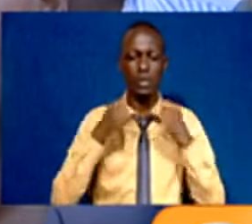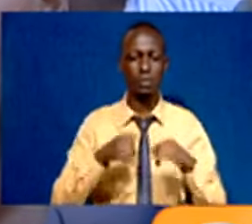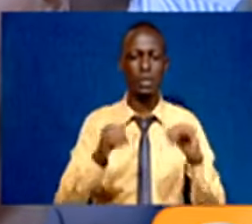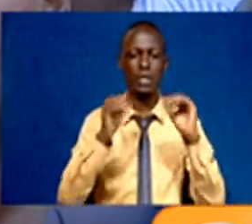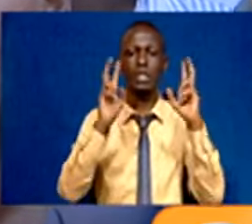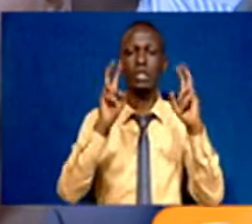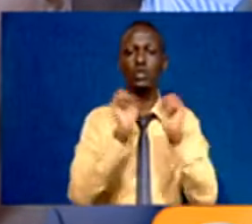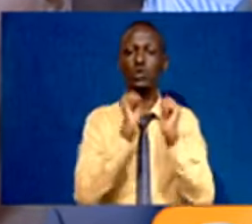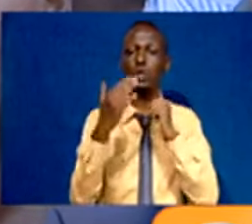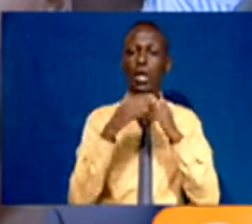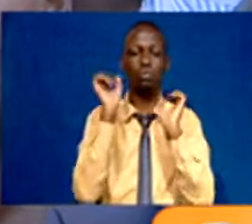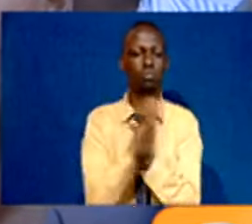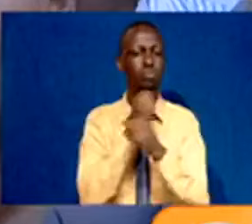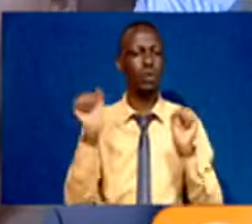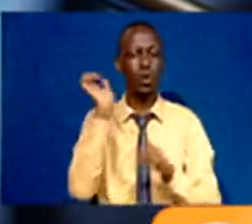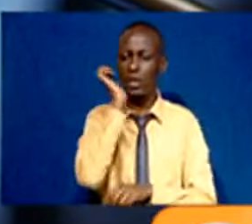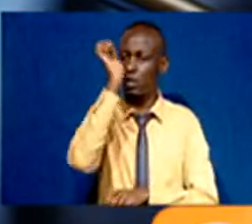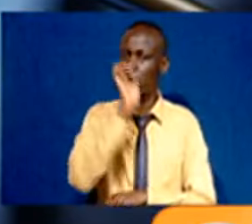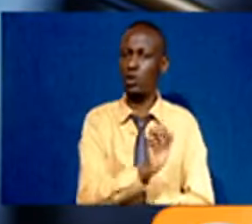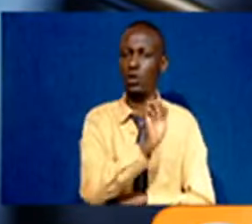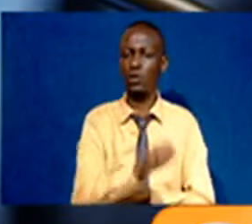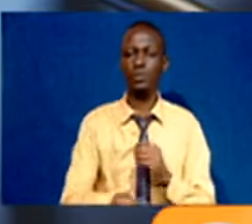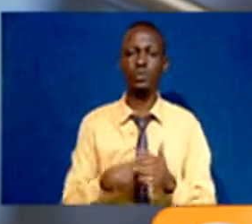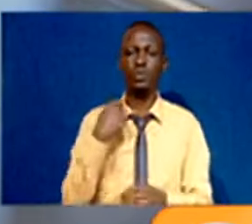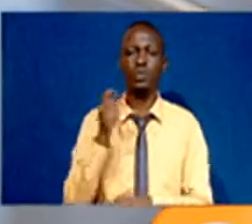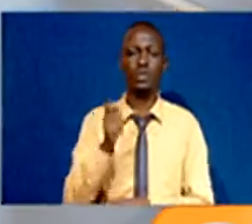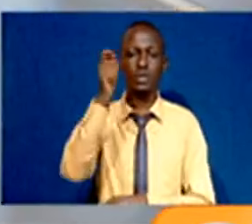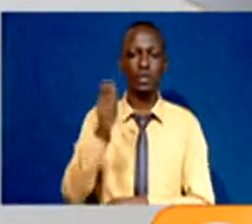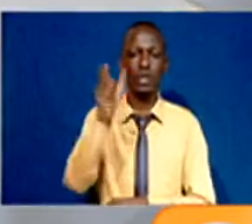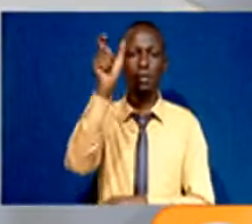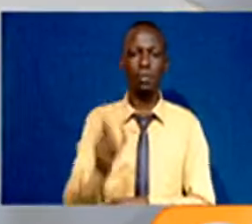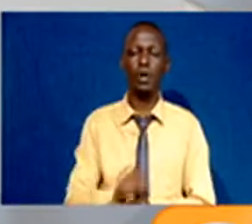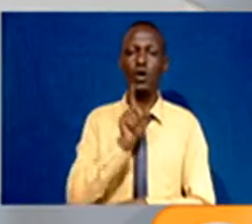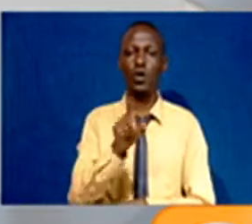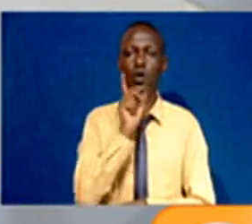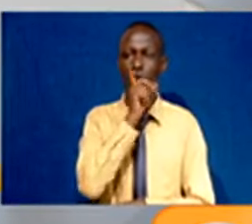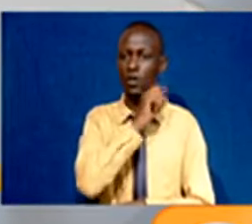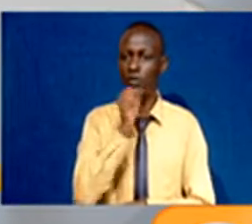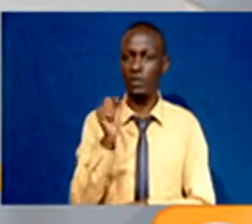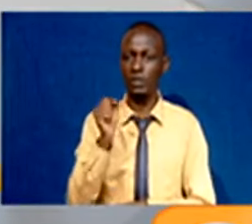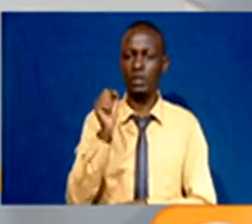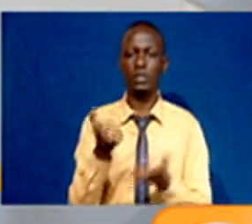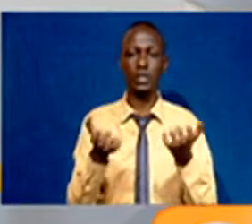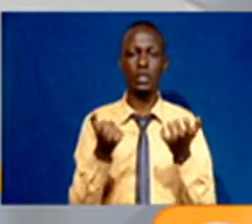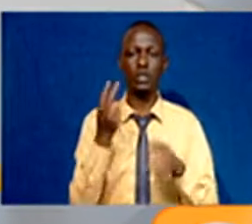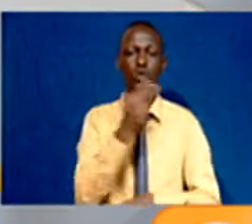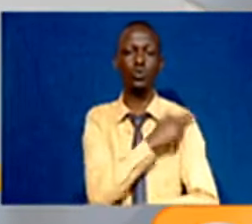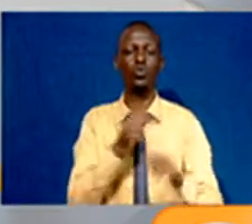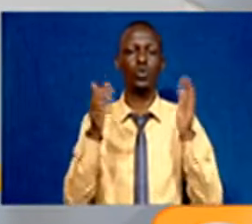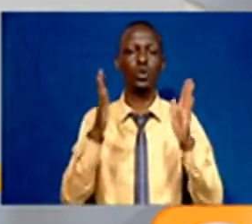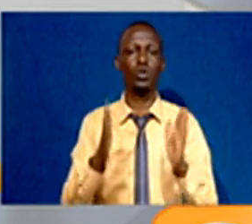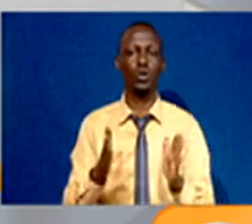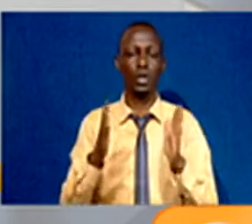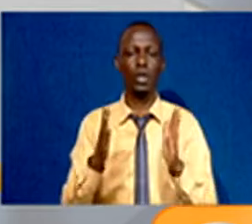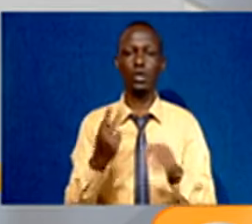issues cannot be wished away in any way. Justice Ongaya, in his directive, said there should be at least 2 doctors per cadre,